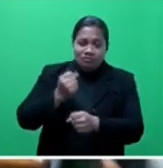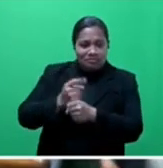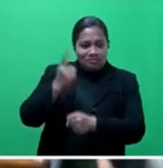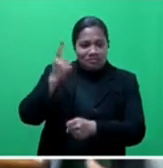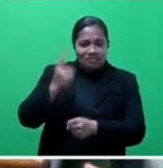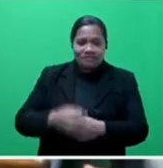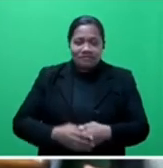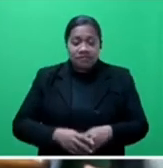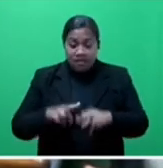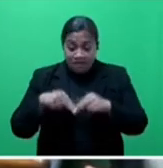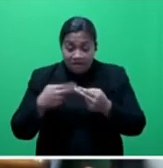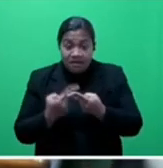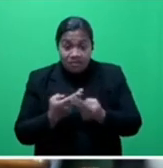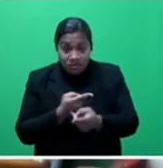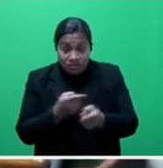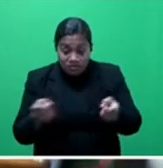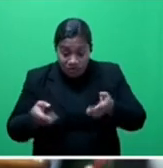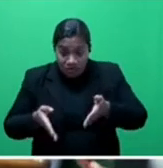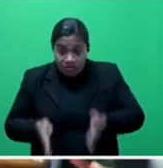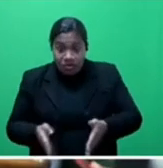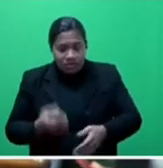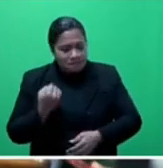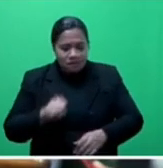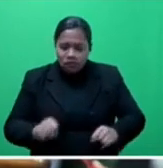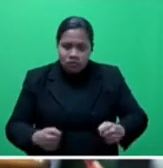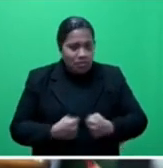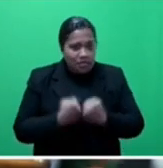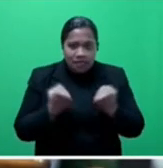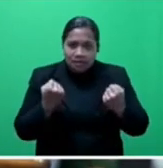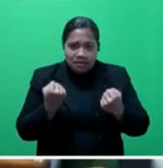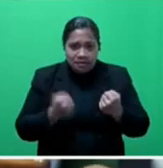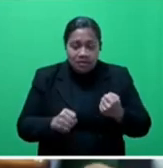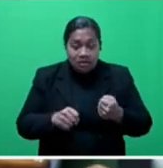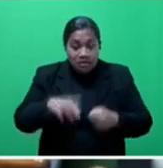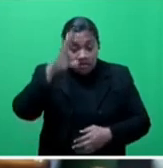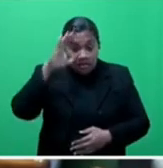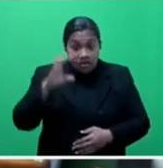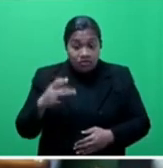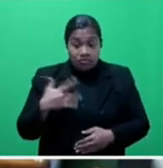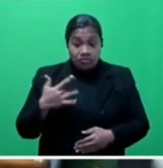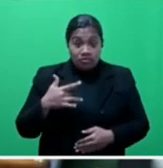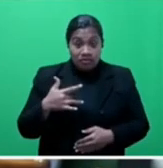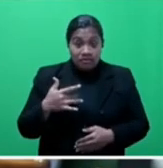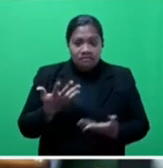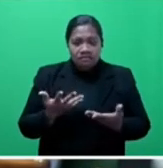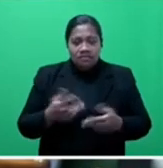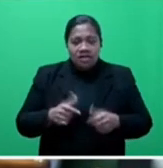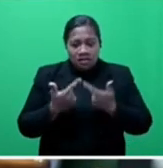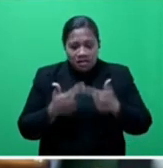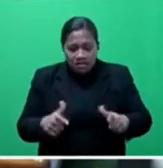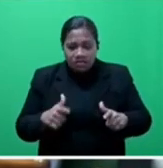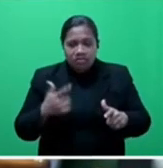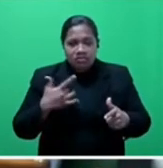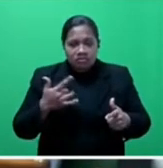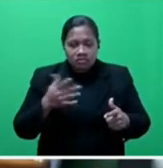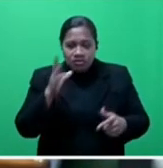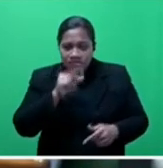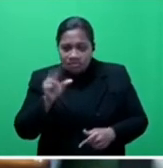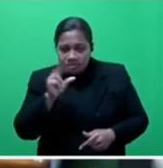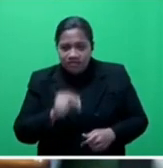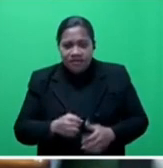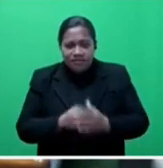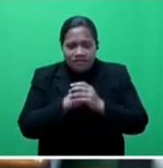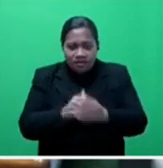family you were born into was no accident. The country you live in, the language you speak, the friends you make, your